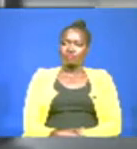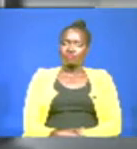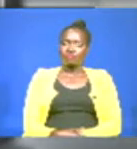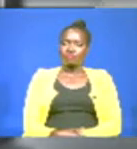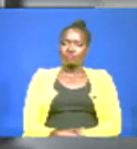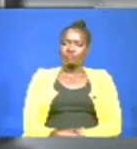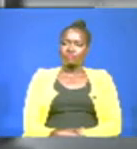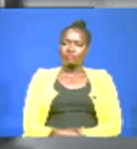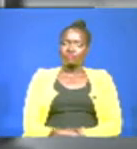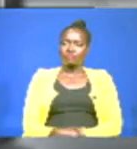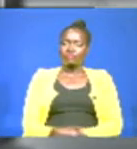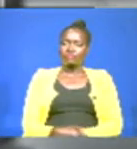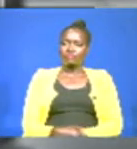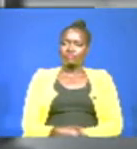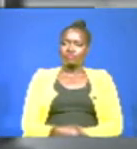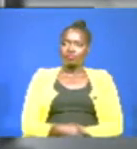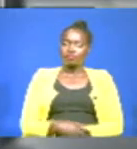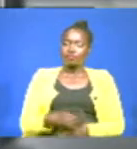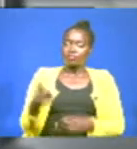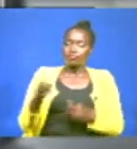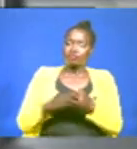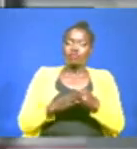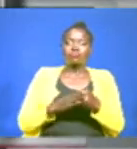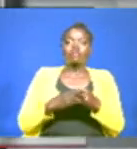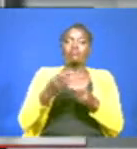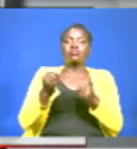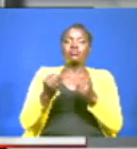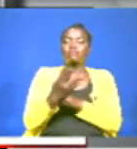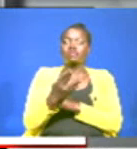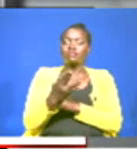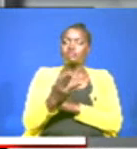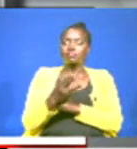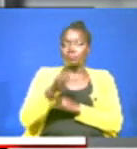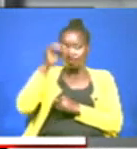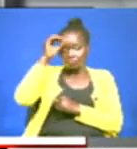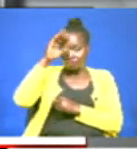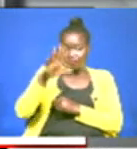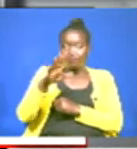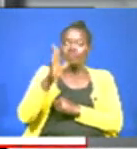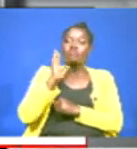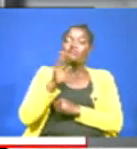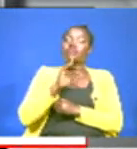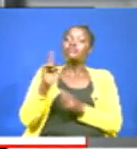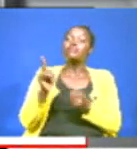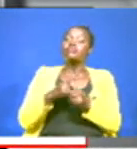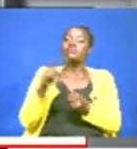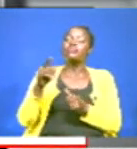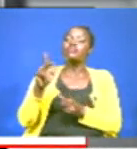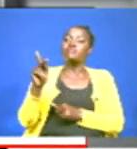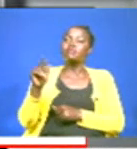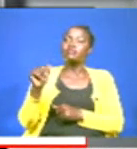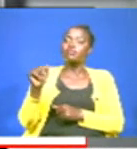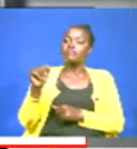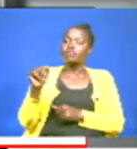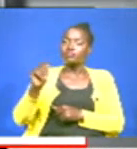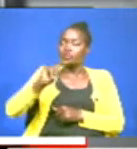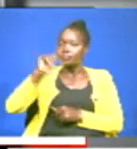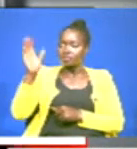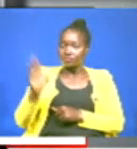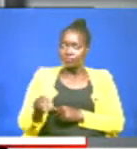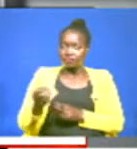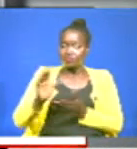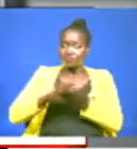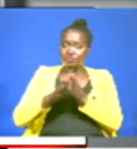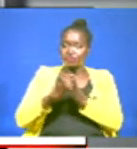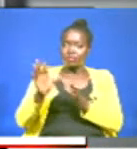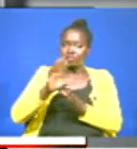Born in 1914 in Dogoto, Kiambu, his parents were among the first Kenya Africans to become Christians, having